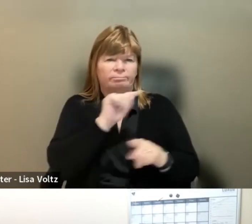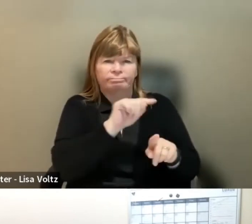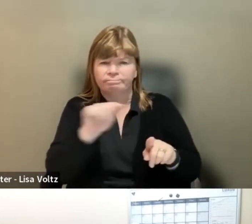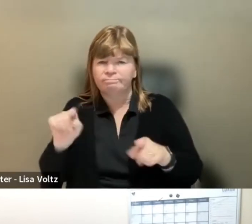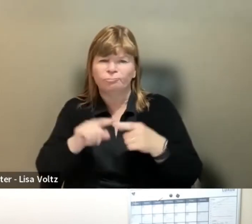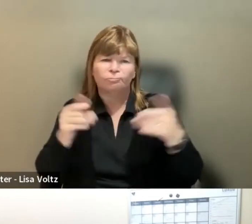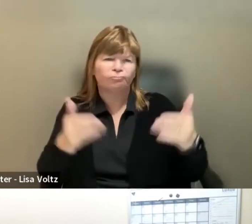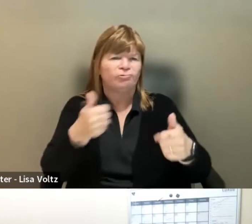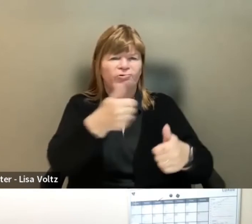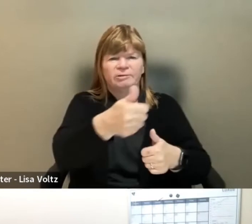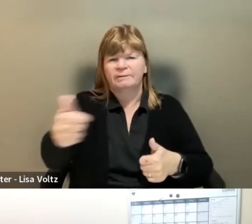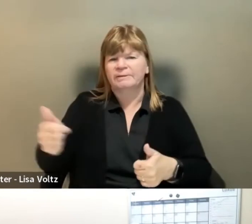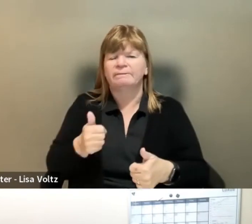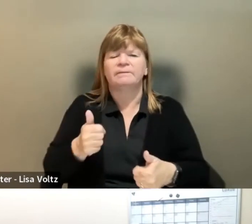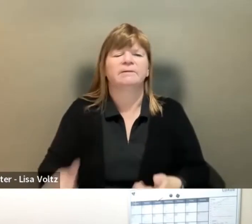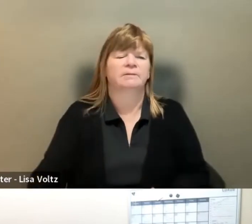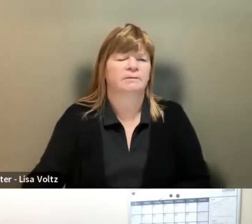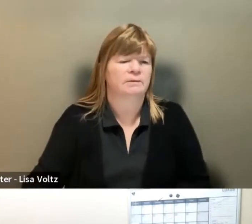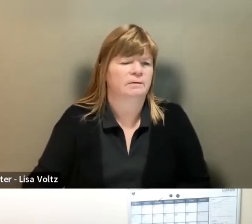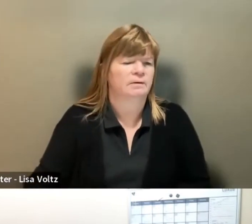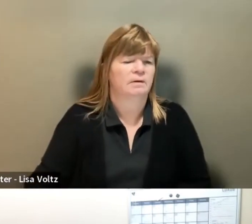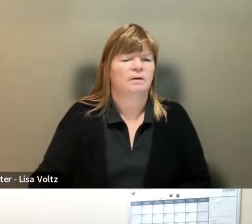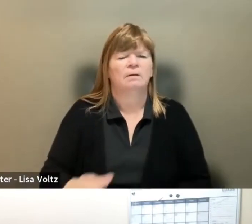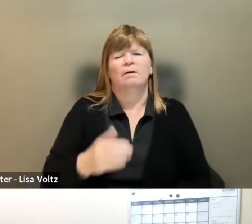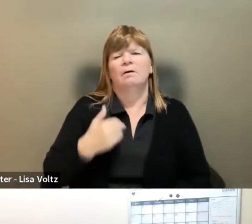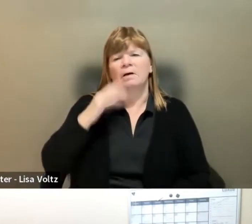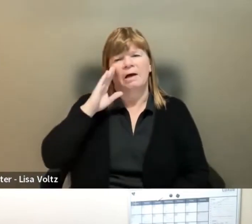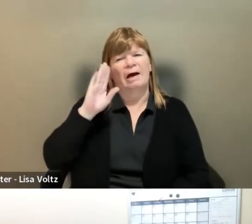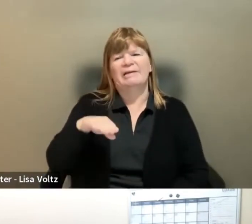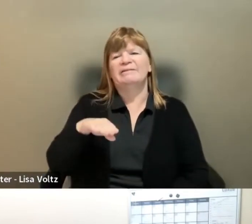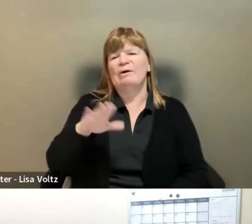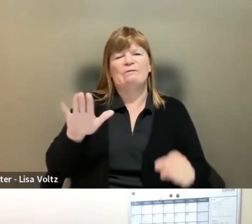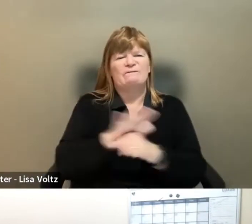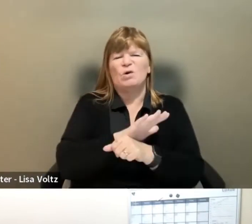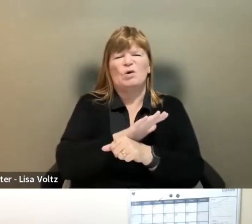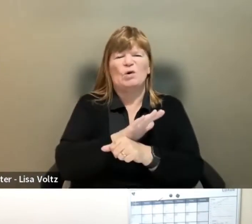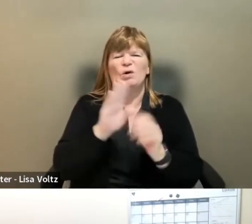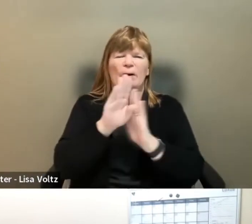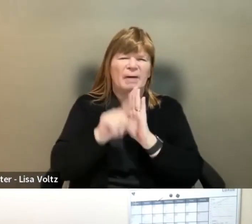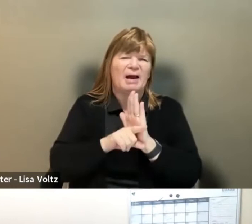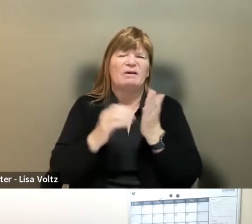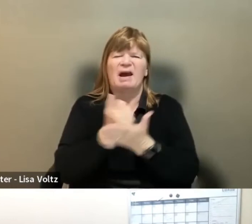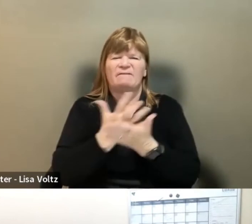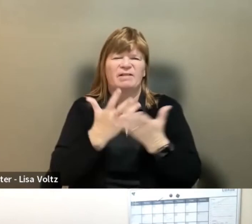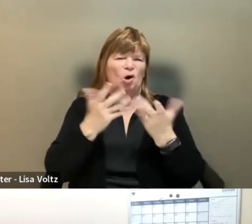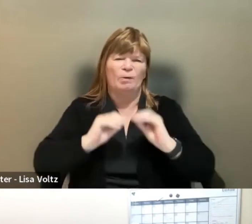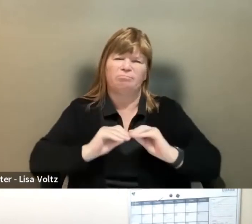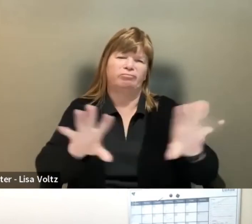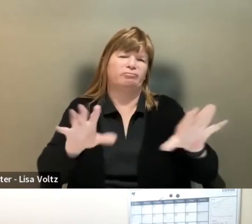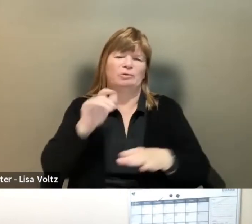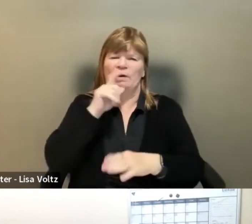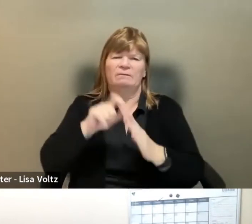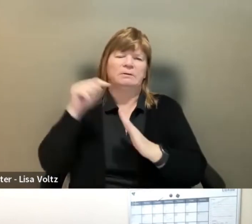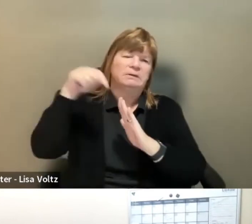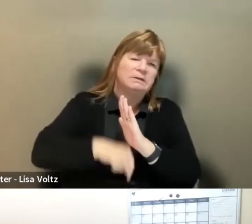introduce themselves. And I know full bios have been sent ahead of time, so we don't need to go into too much detail, but if you wouldn't